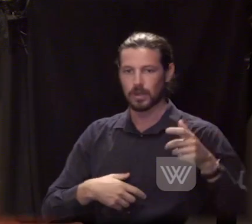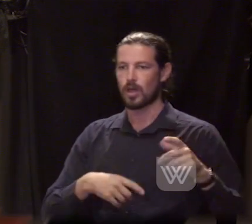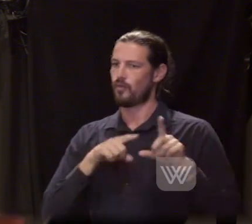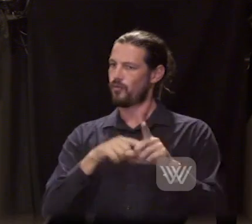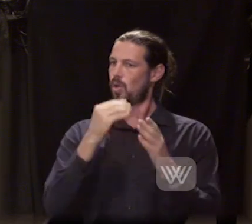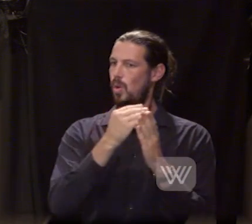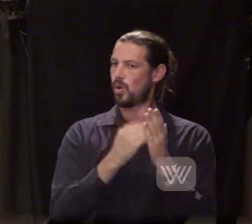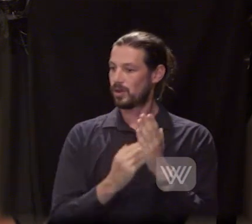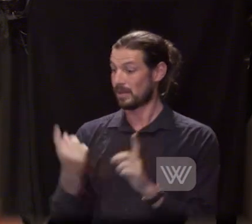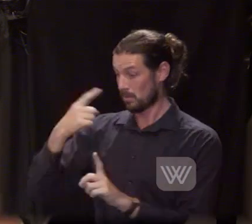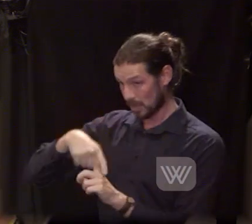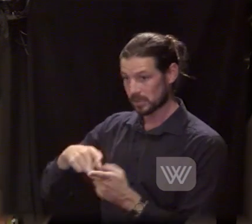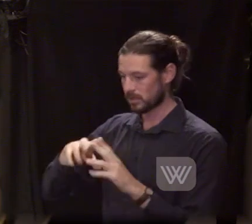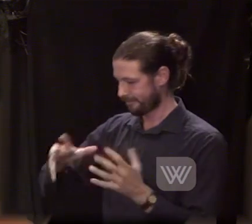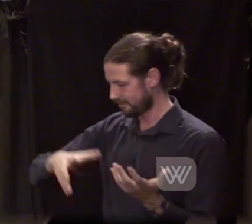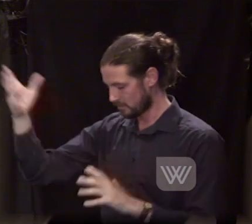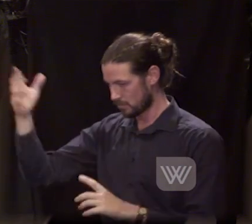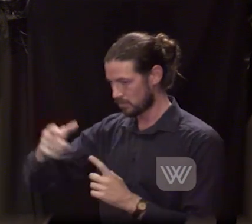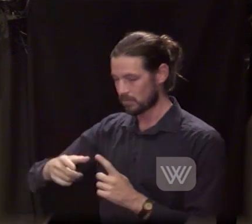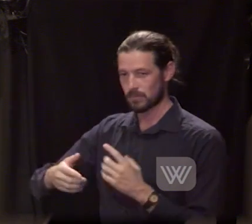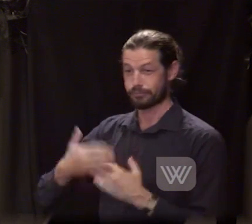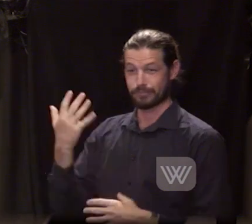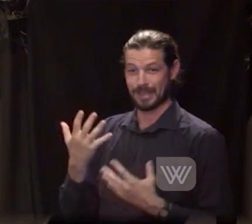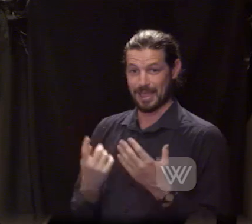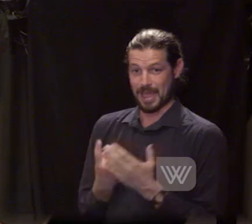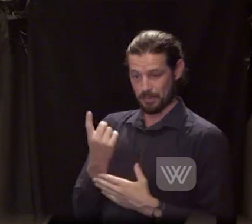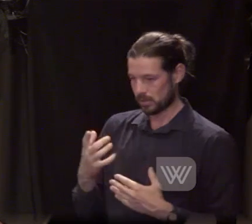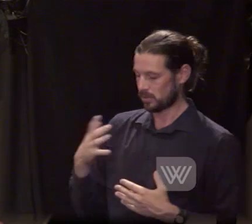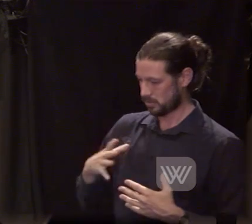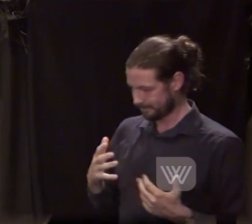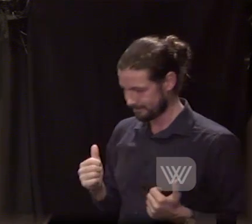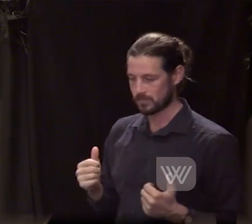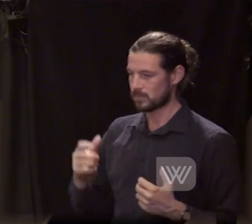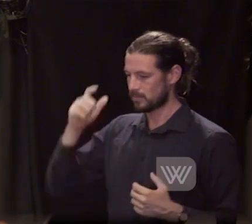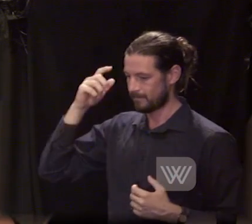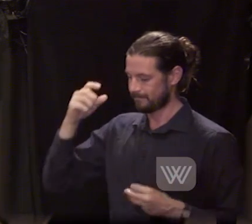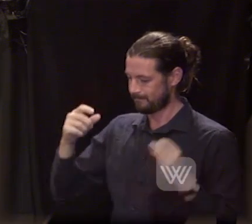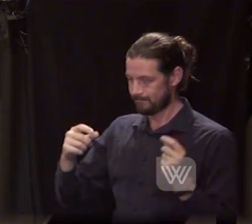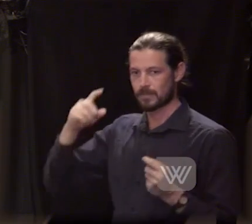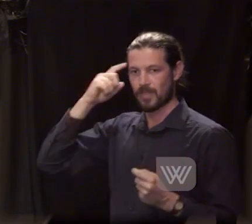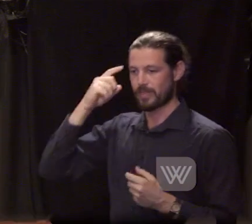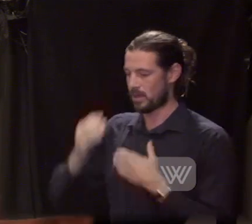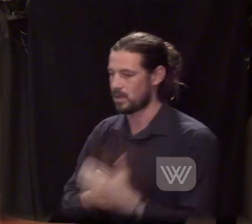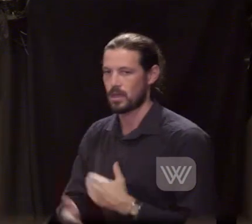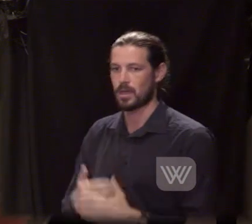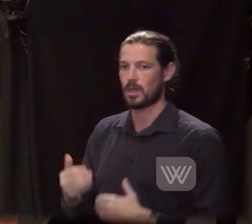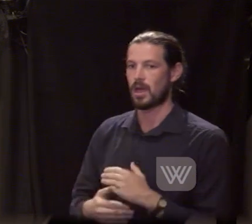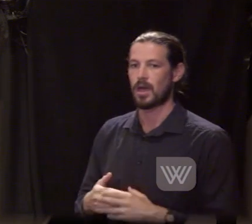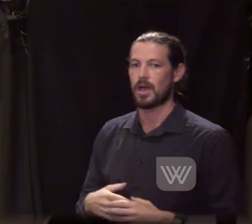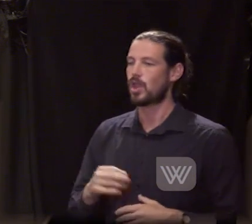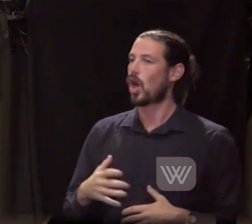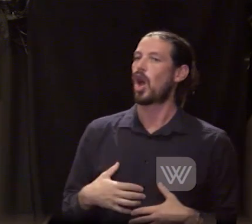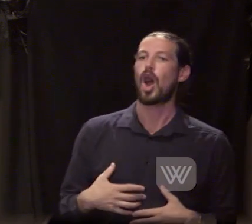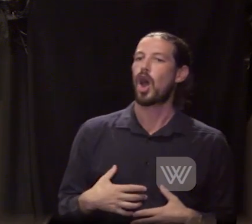also if something goes wrong, you have to be able to act immediately and be reactive right then and there, and you can't say, oh no, I